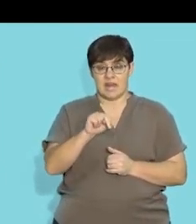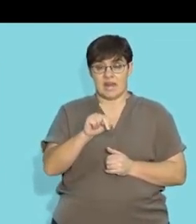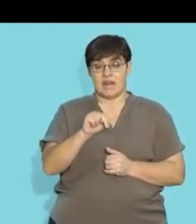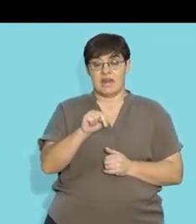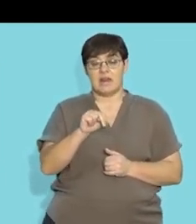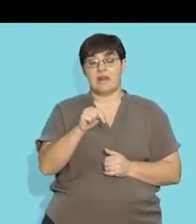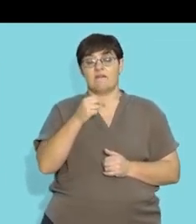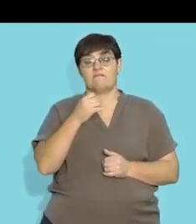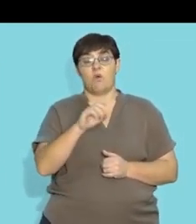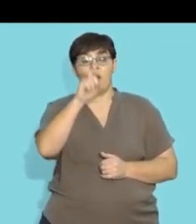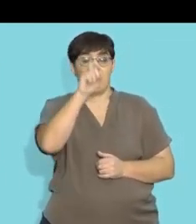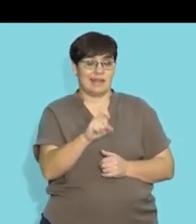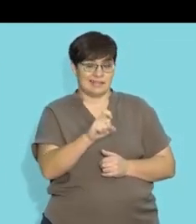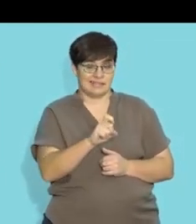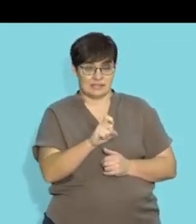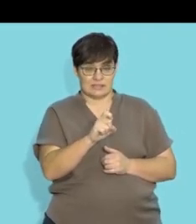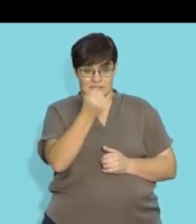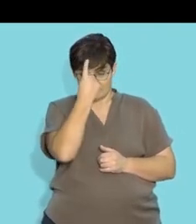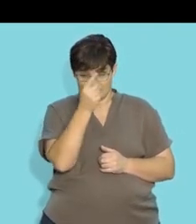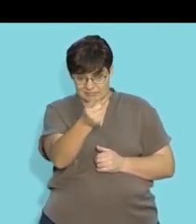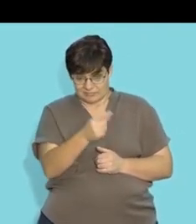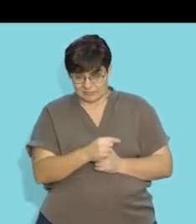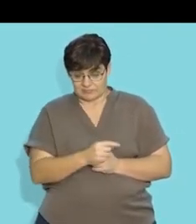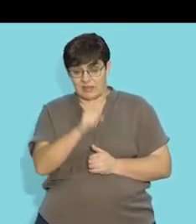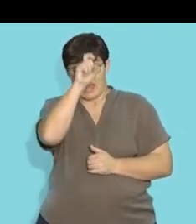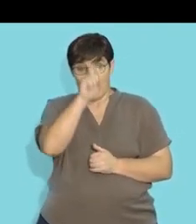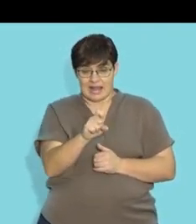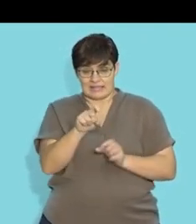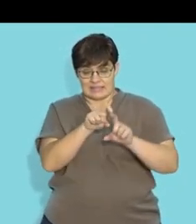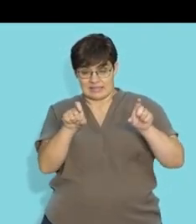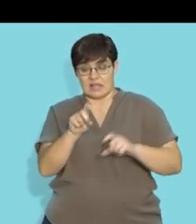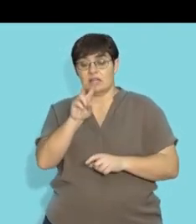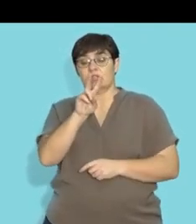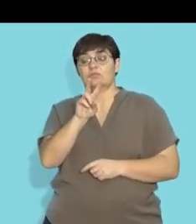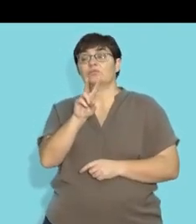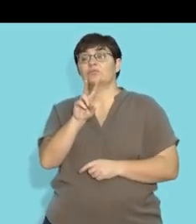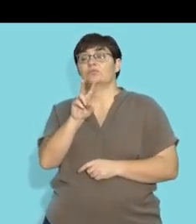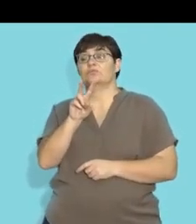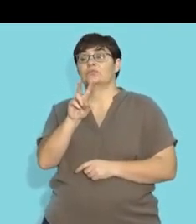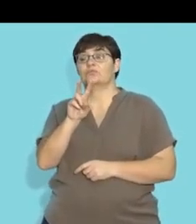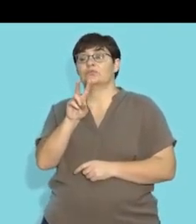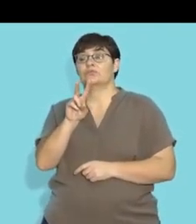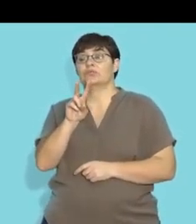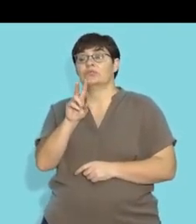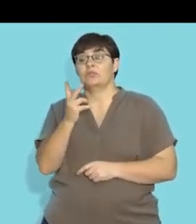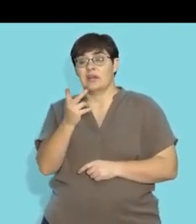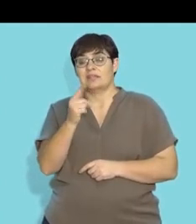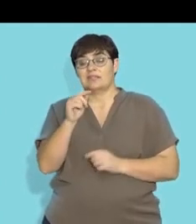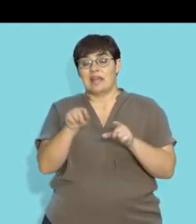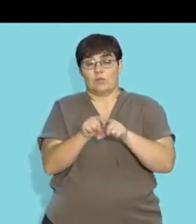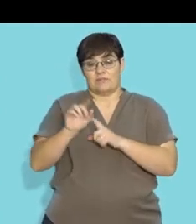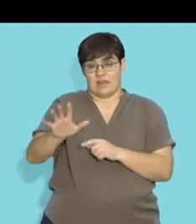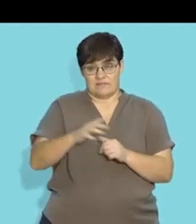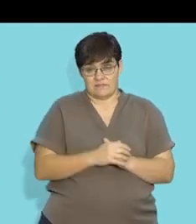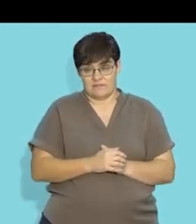So the mean for x, I can select the mean for x. Are we together? That x bar, I put 2,